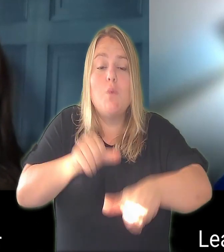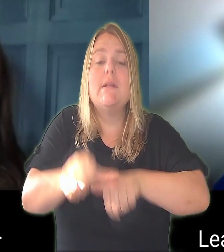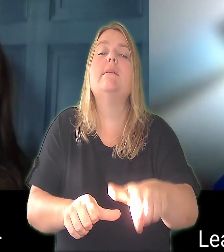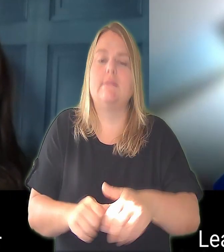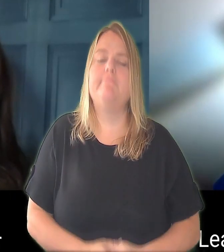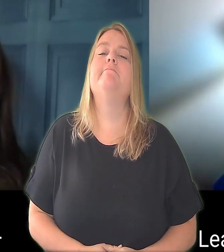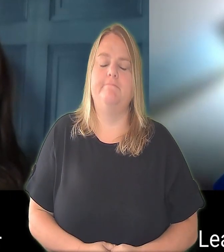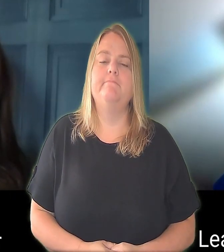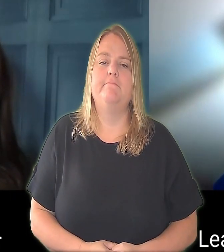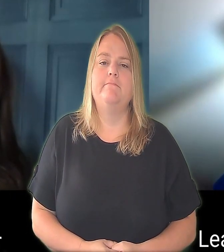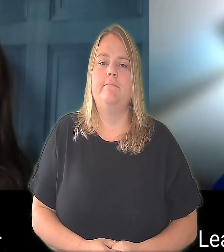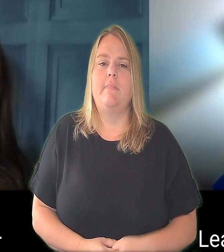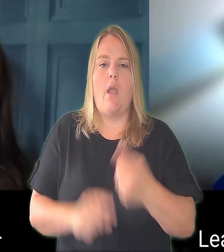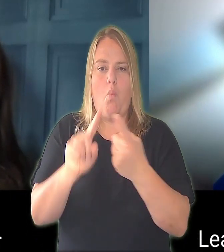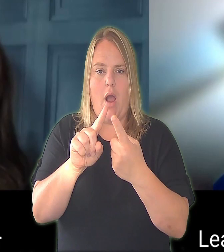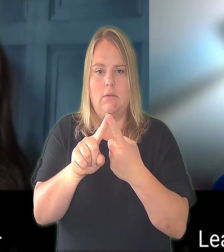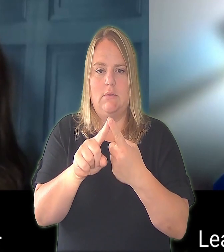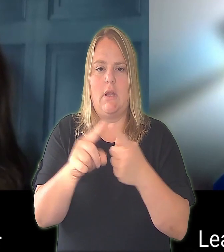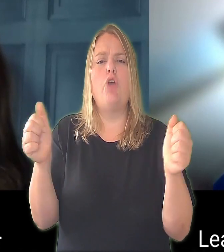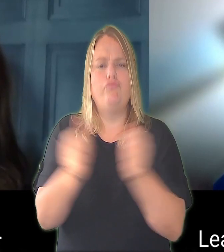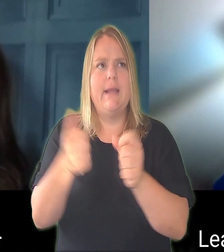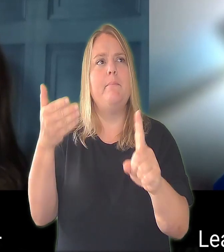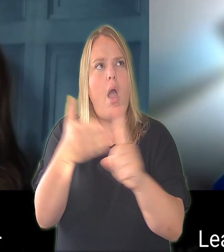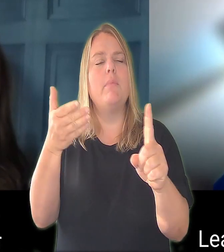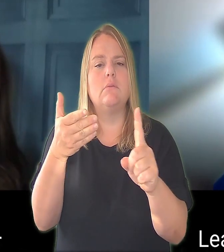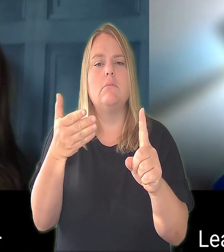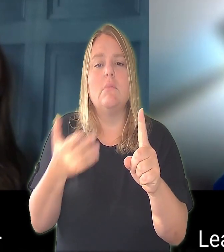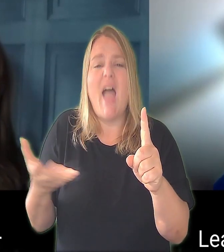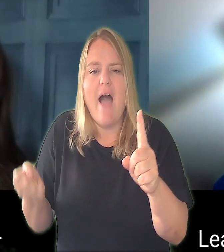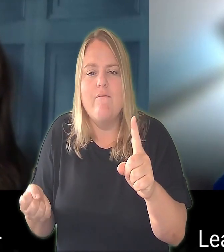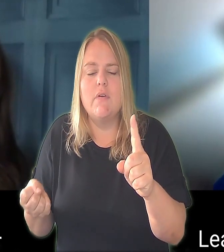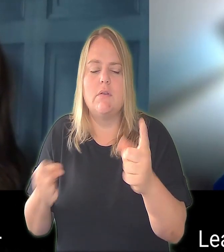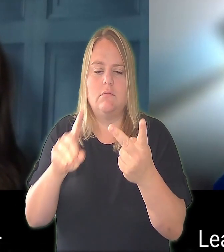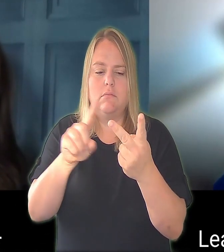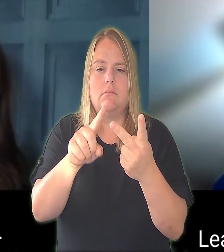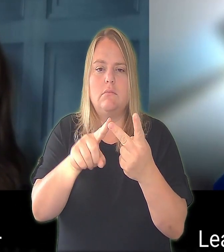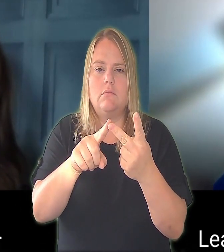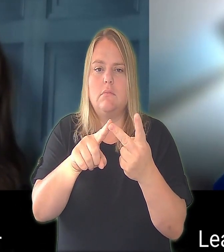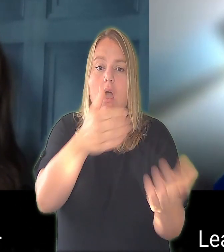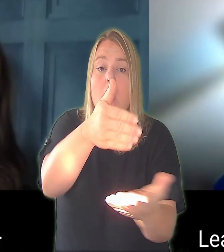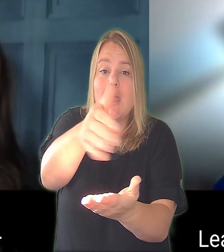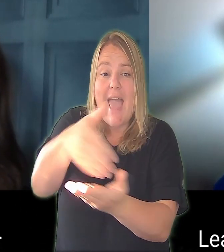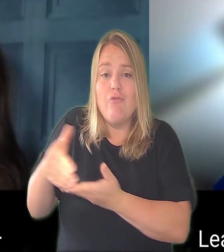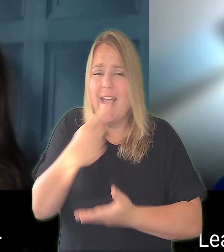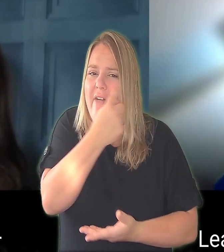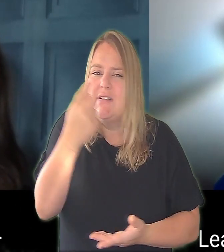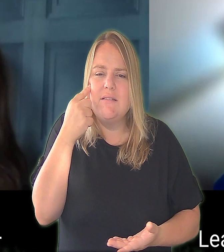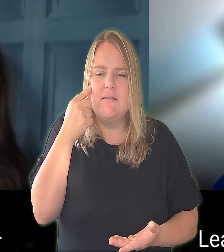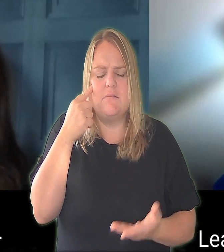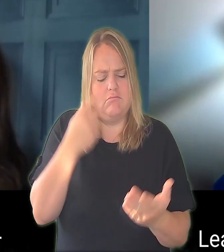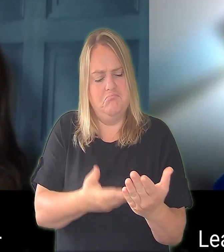a 5-step process. So the first one is having an agreed purpose, which I think we've got. But then